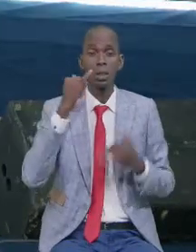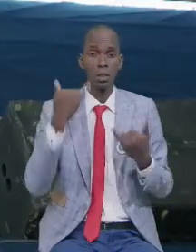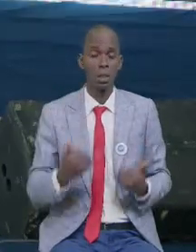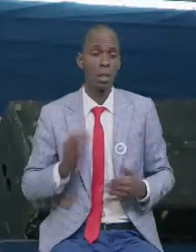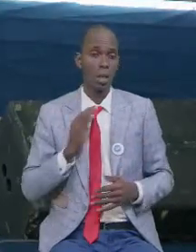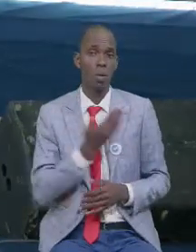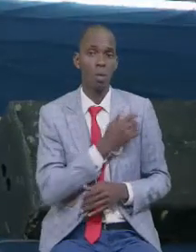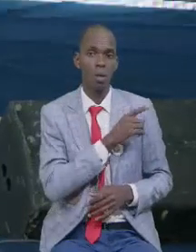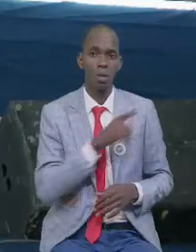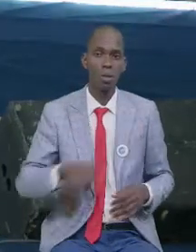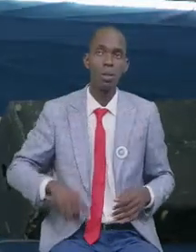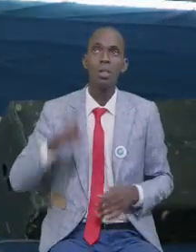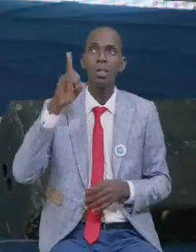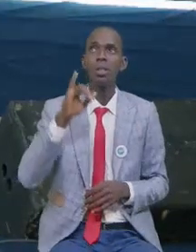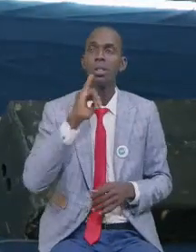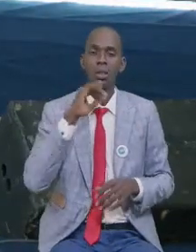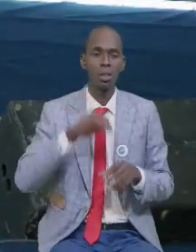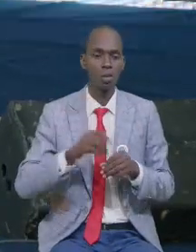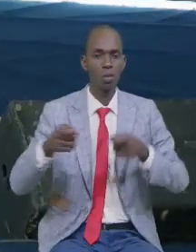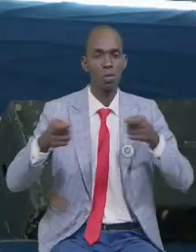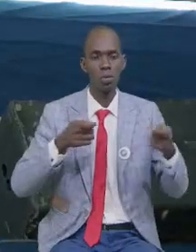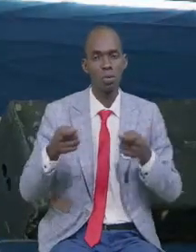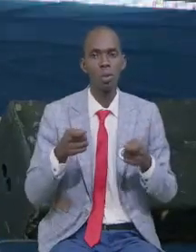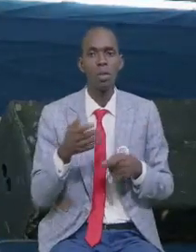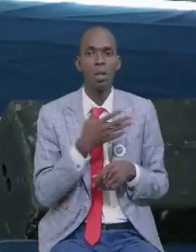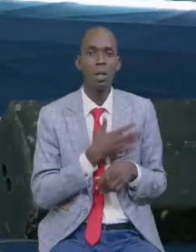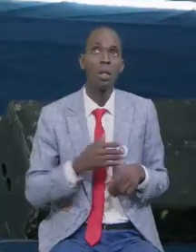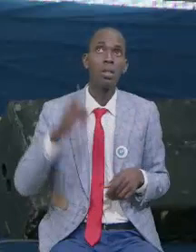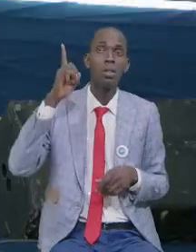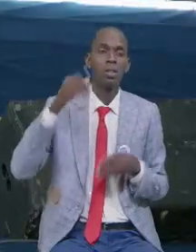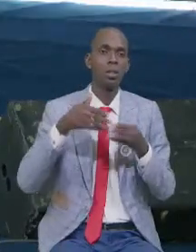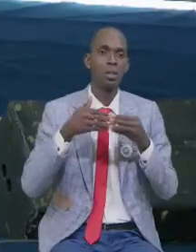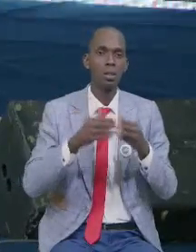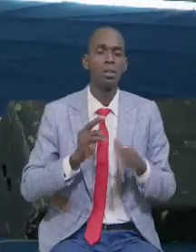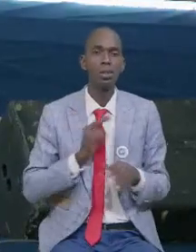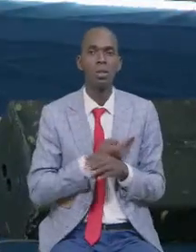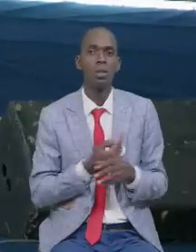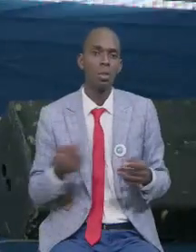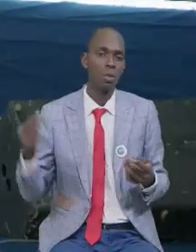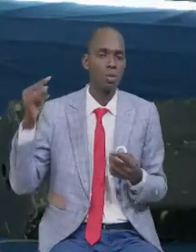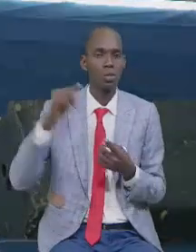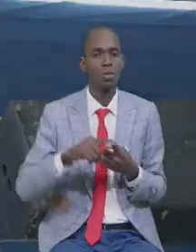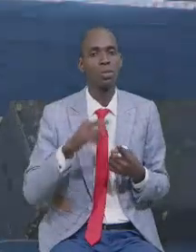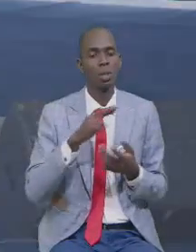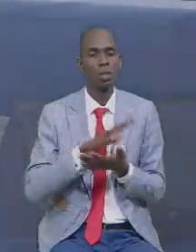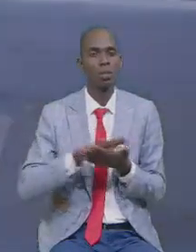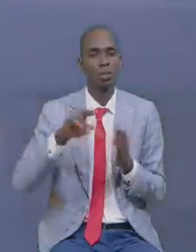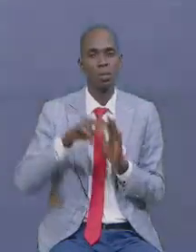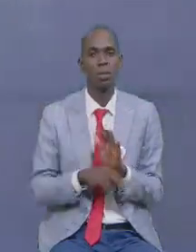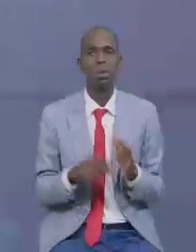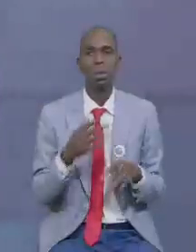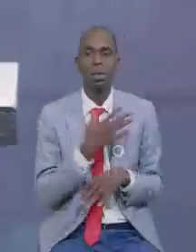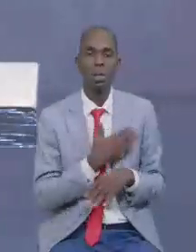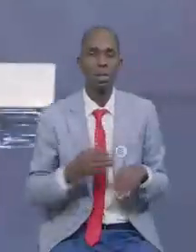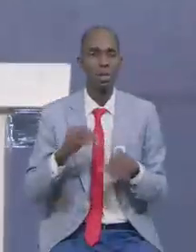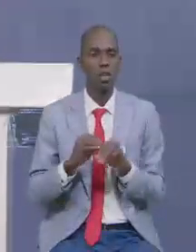in control, is in charge, and he leads us unto righteousness. And in 1